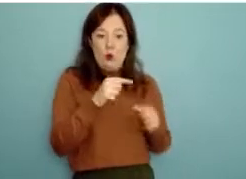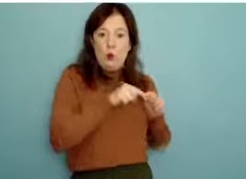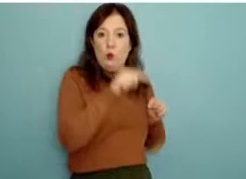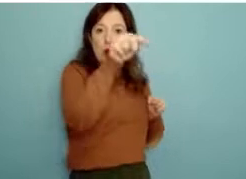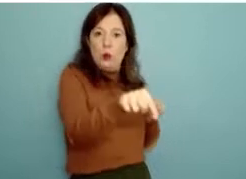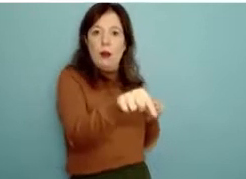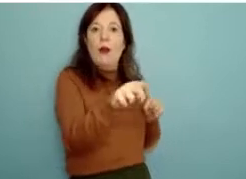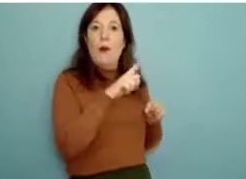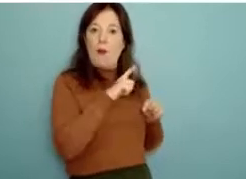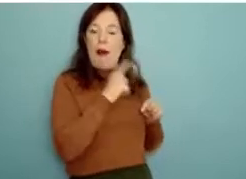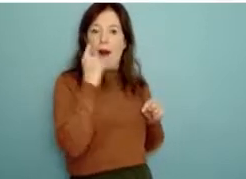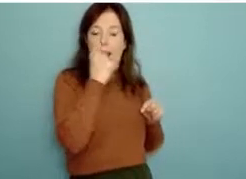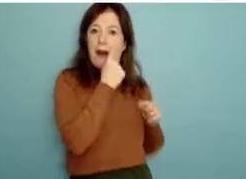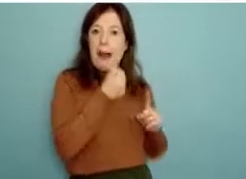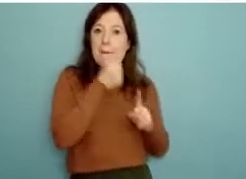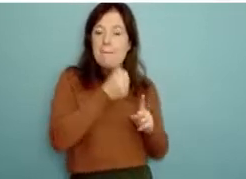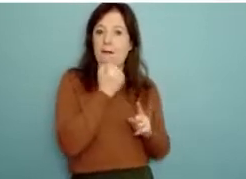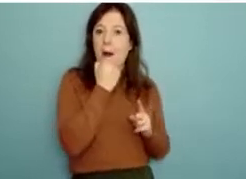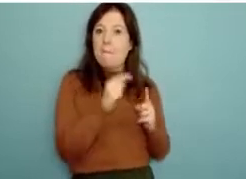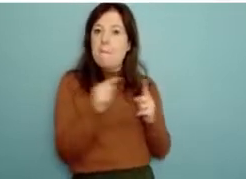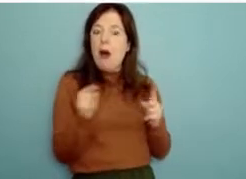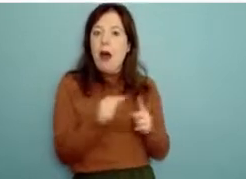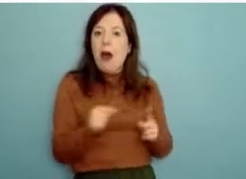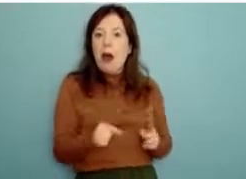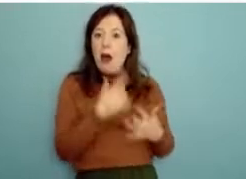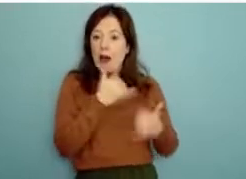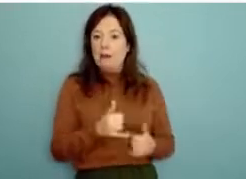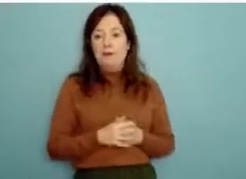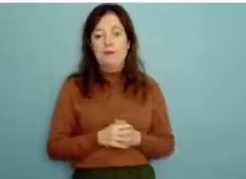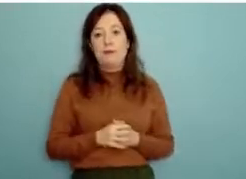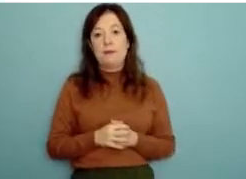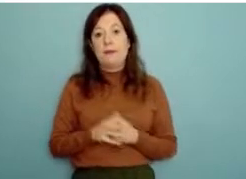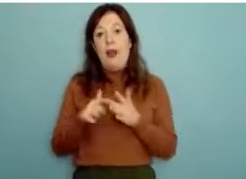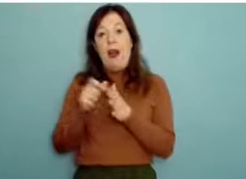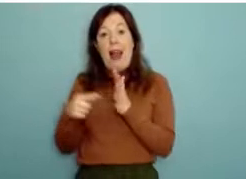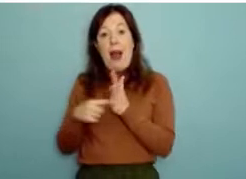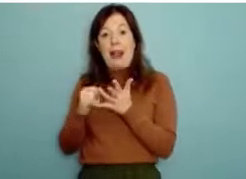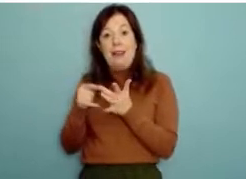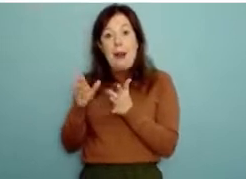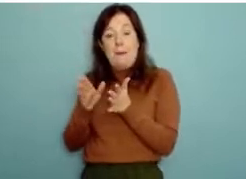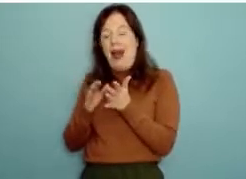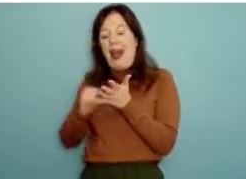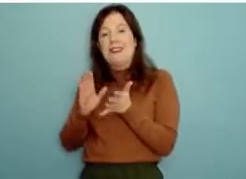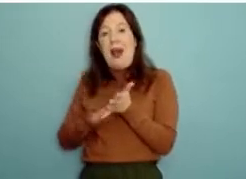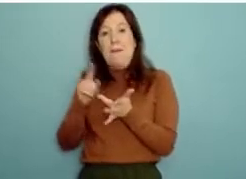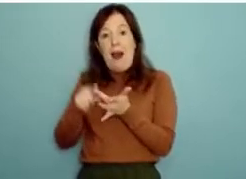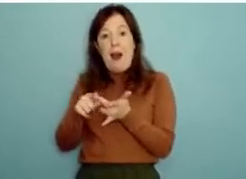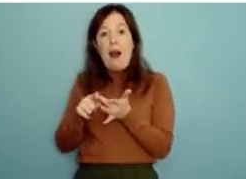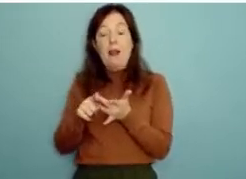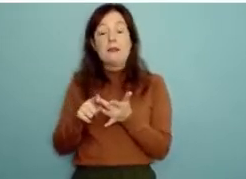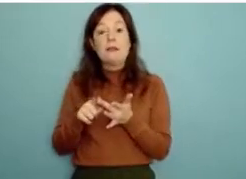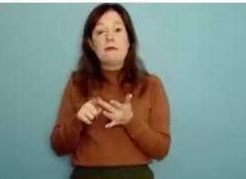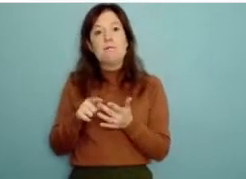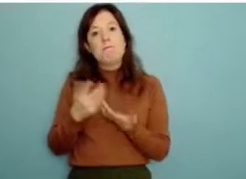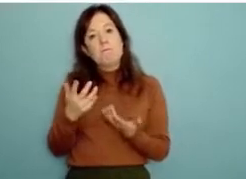any impact. When it came to IAPT SMI, in terms of those paired scores, it varied between the